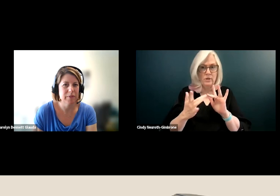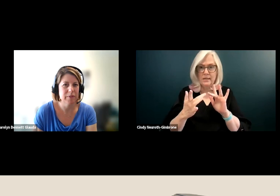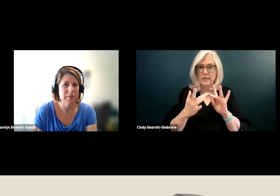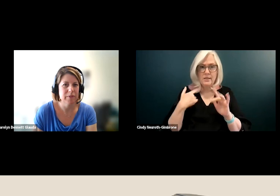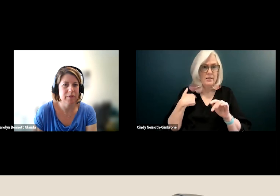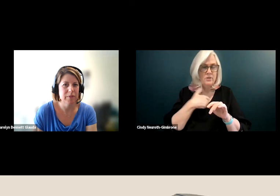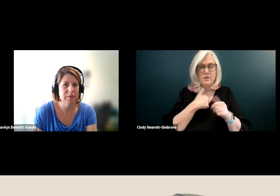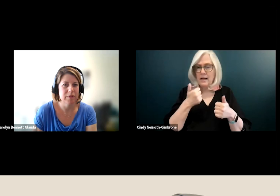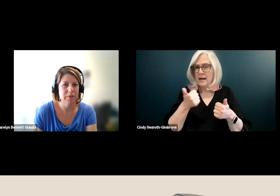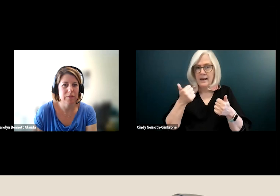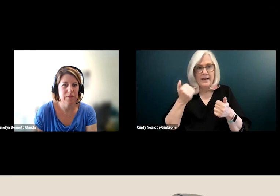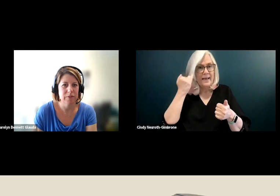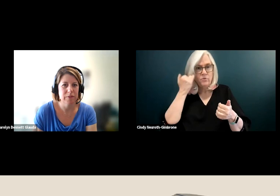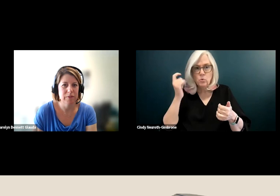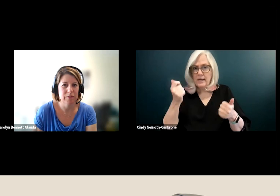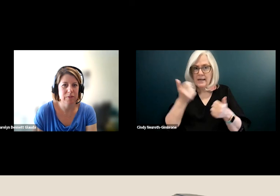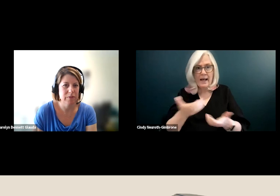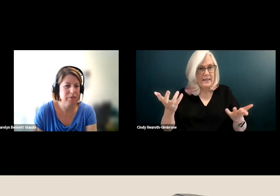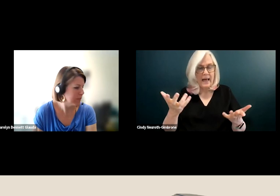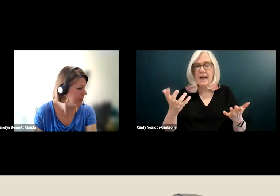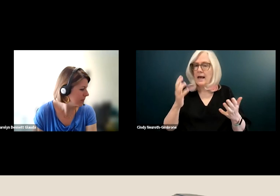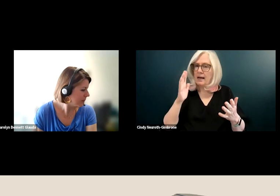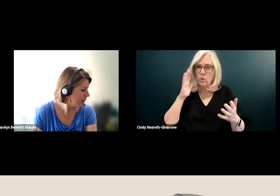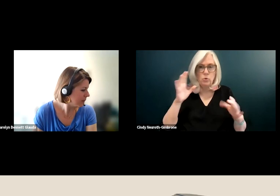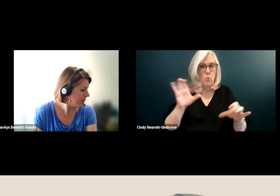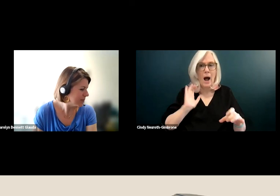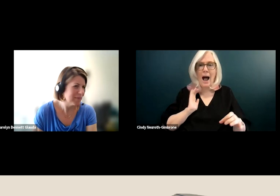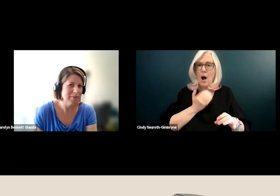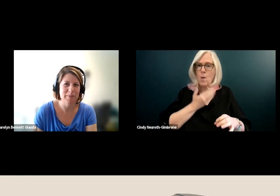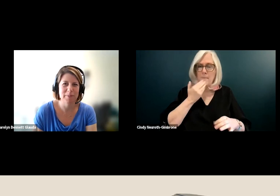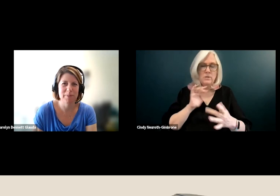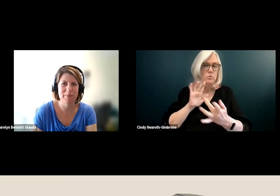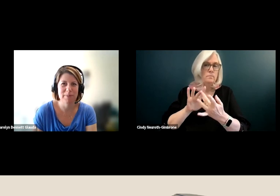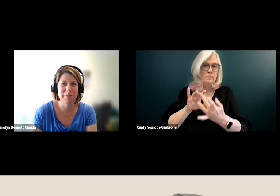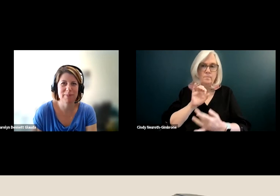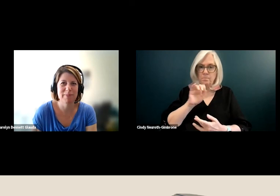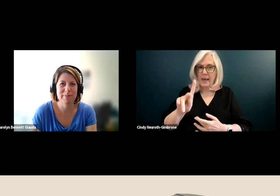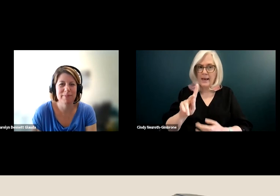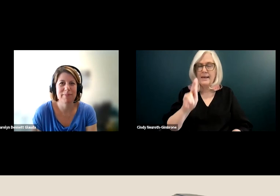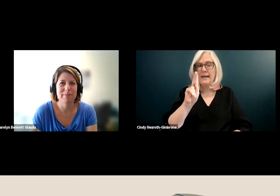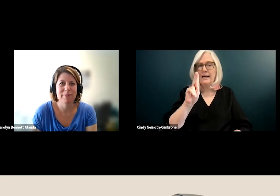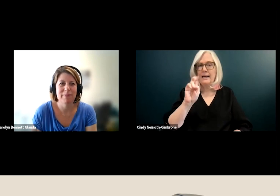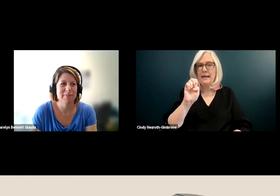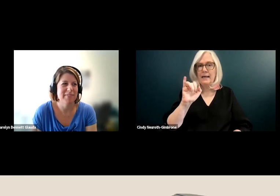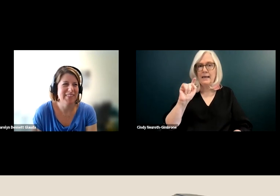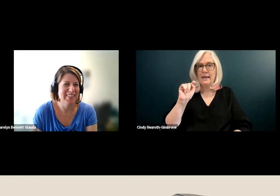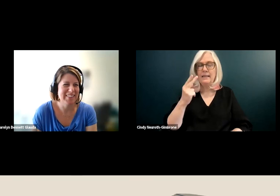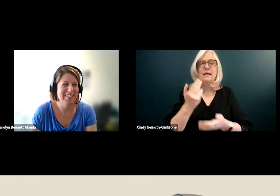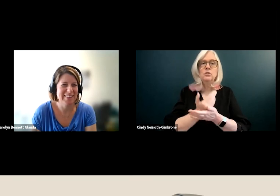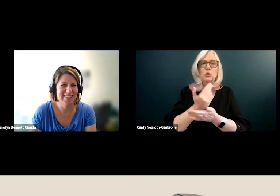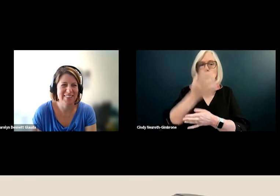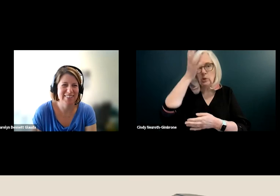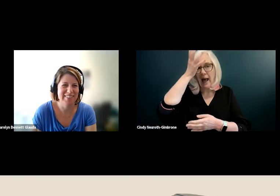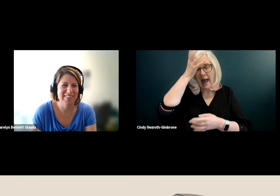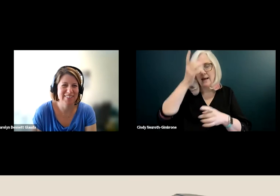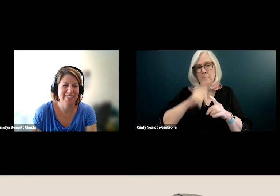need anything. We will do our best to get back to you as soon as possible. Keith just he's a new dad, but he's back